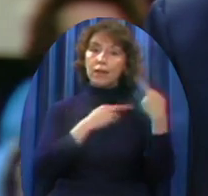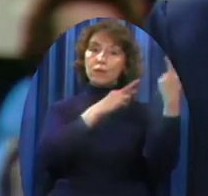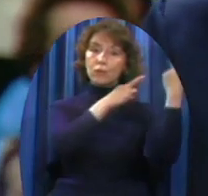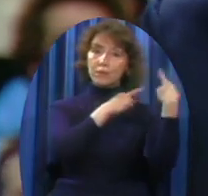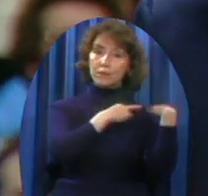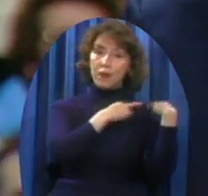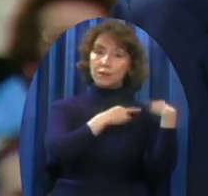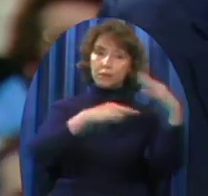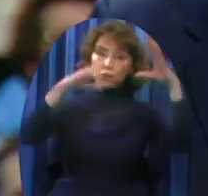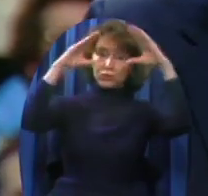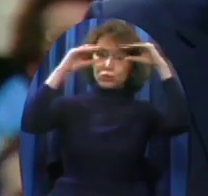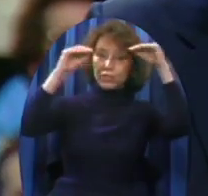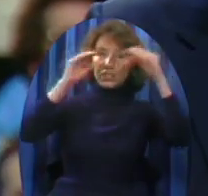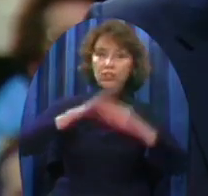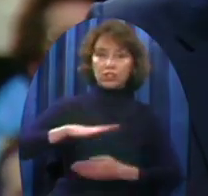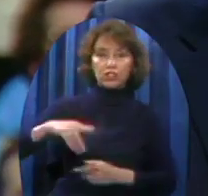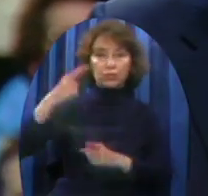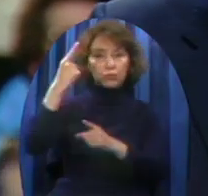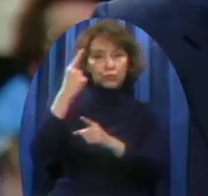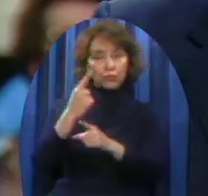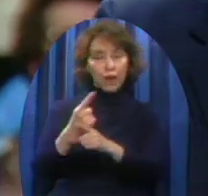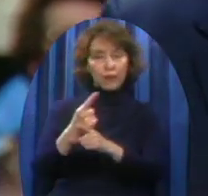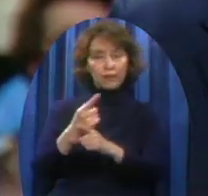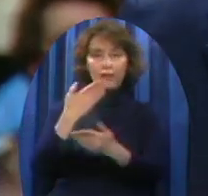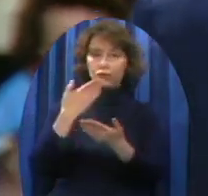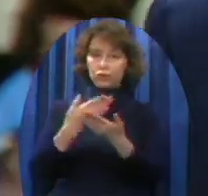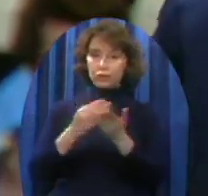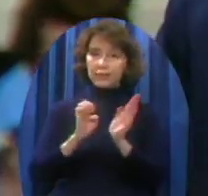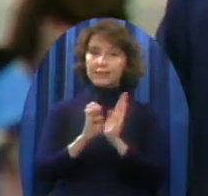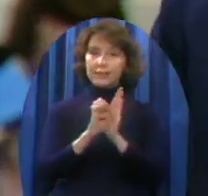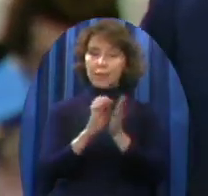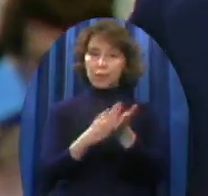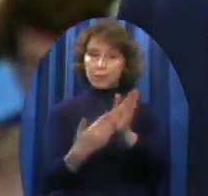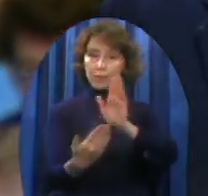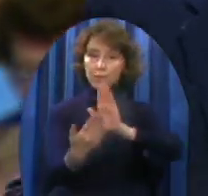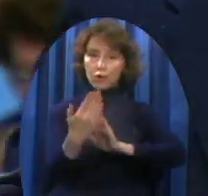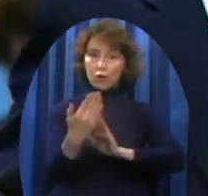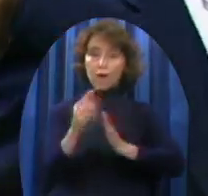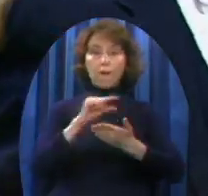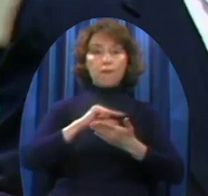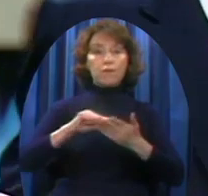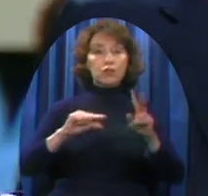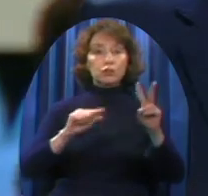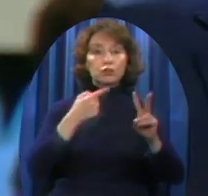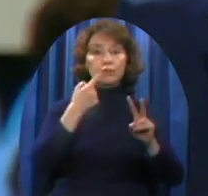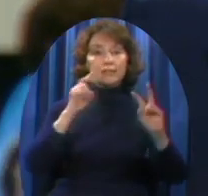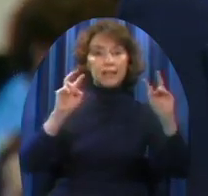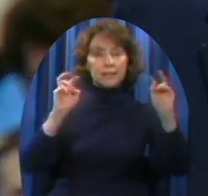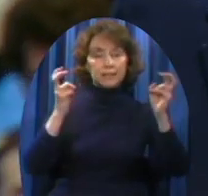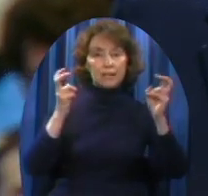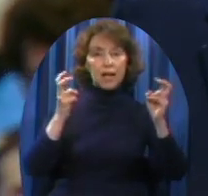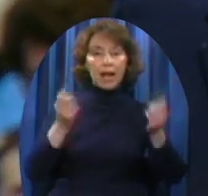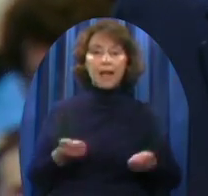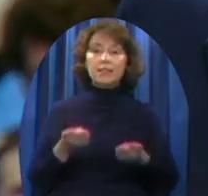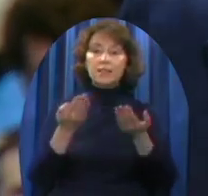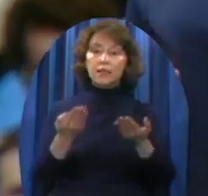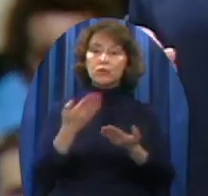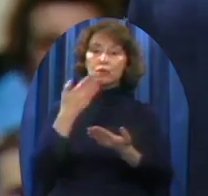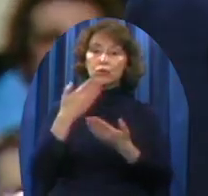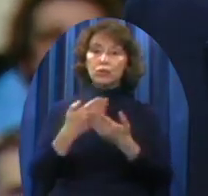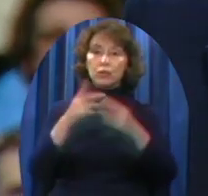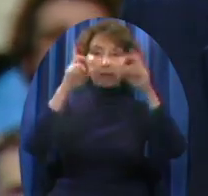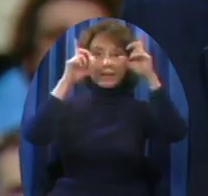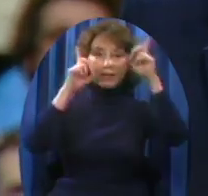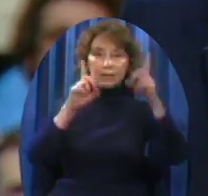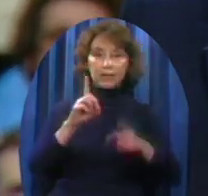example before them. He says in verse 2, I give you good doctrine. Dad, are you giving your children good doctrine? The word